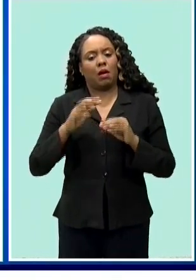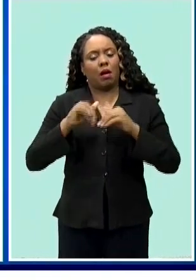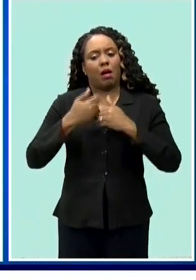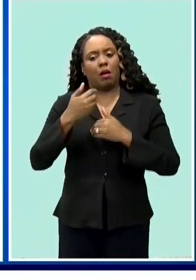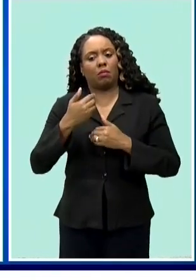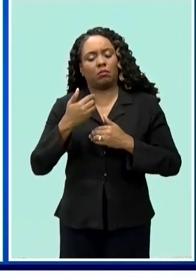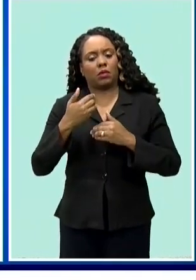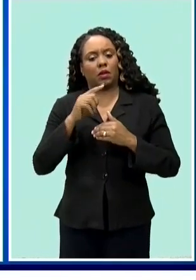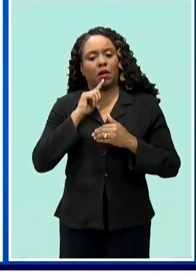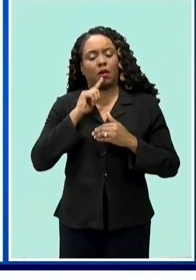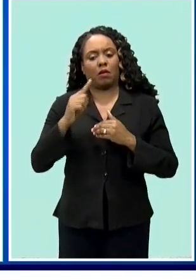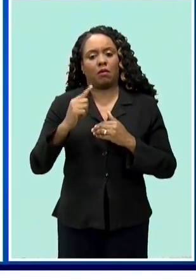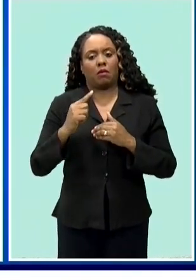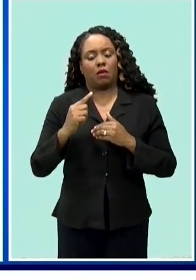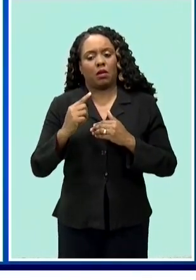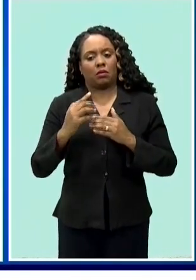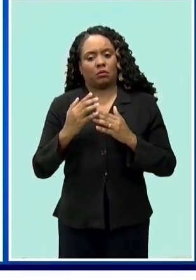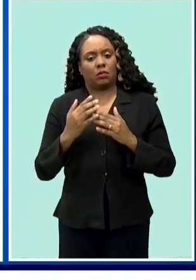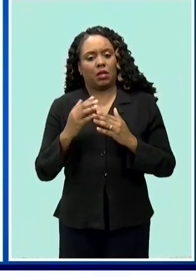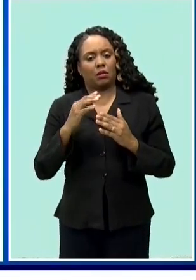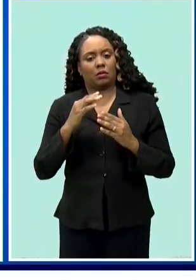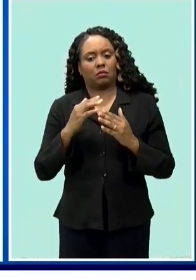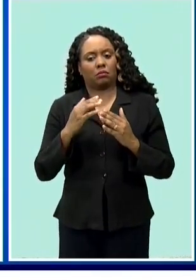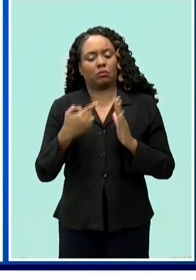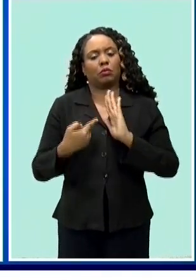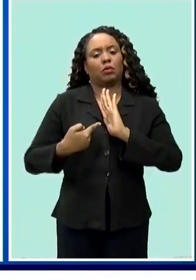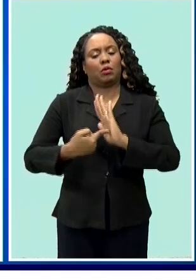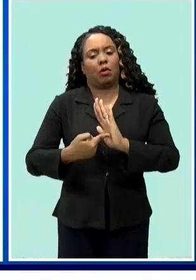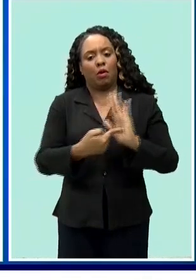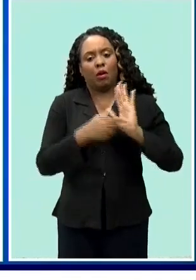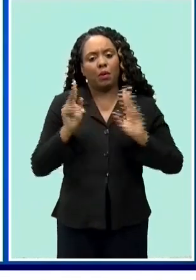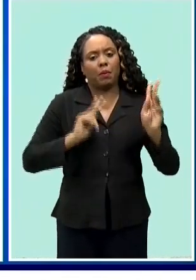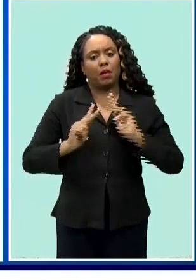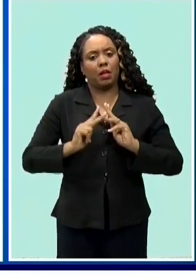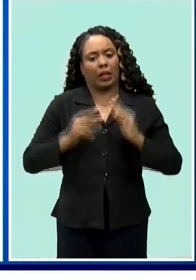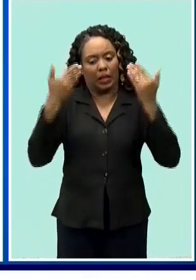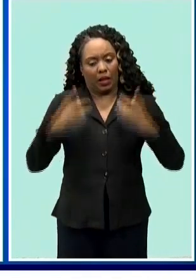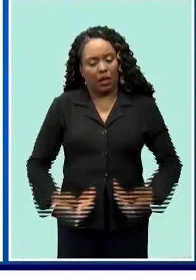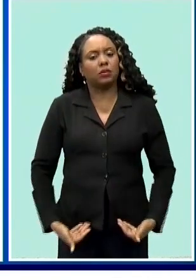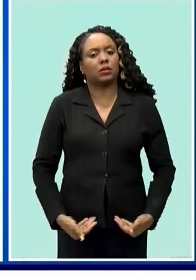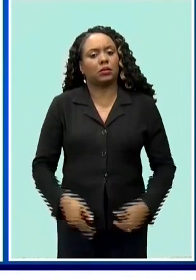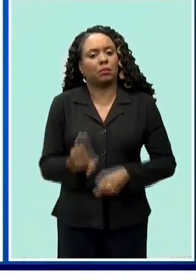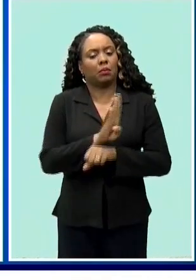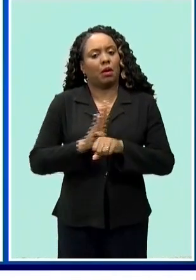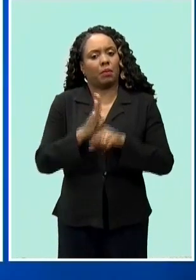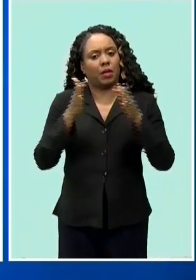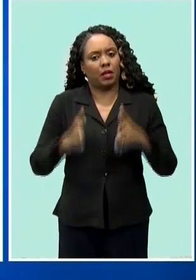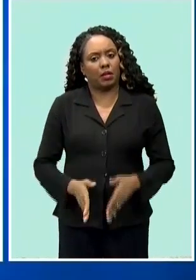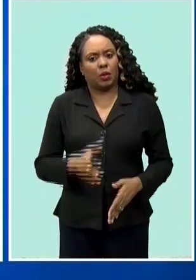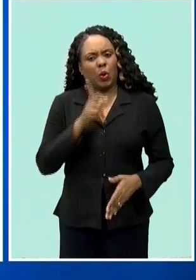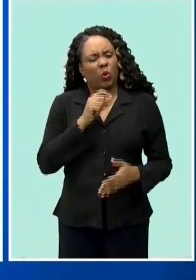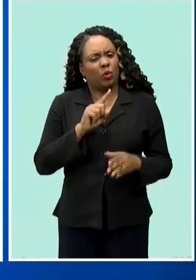stand for. The conferment of the order will allow the person to